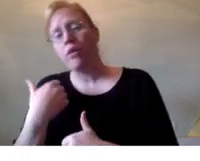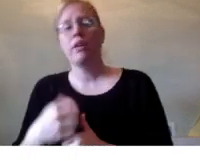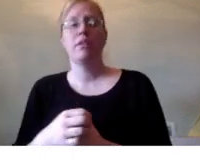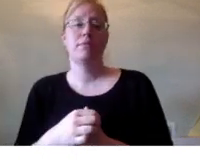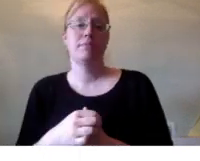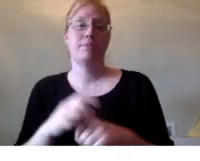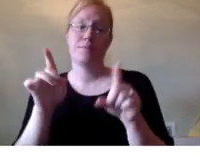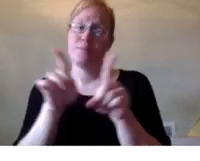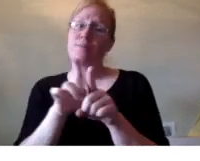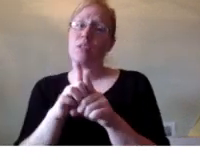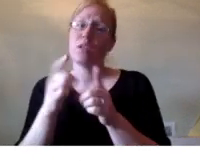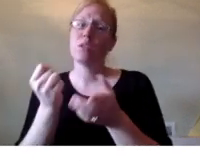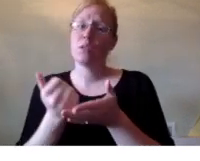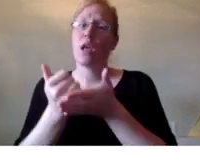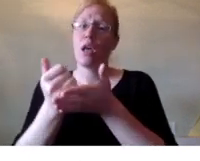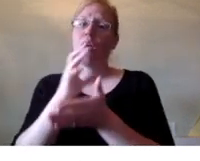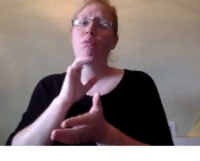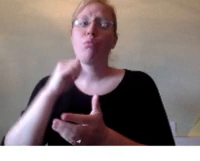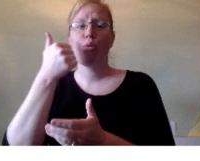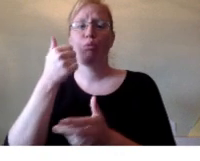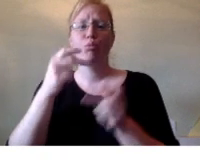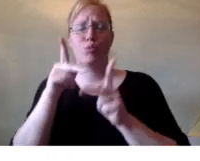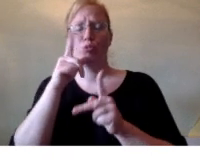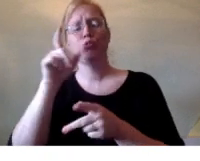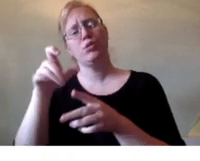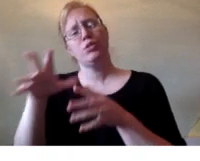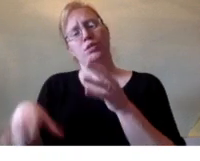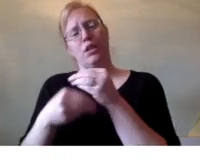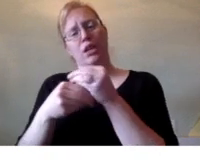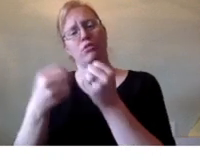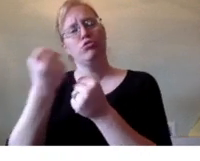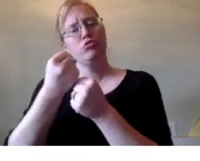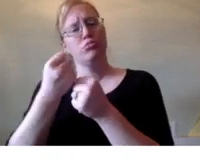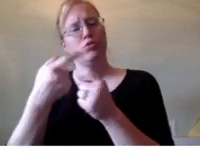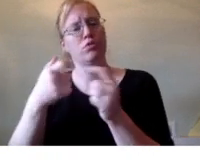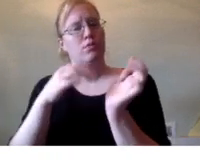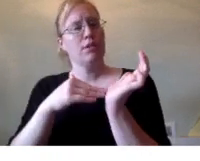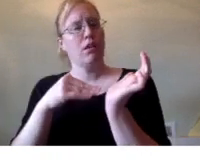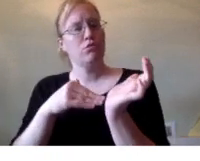and it also helps older people who need a little extra support from doctors.